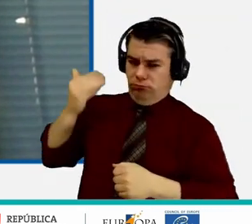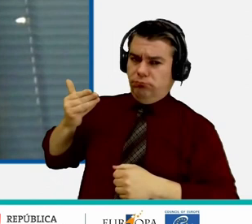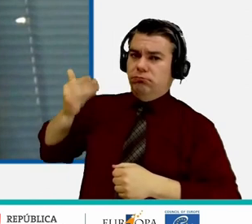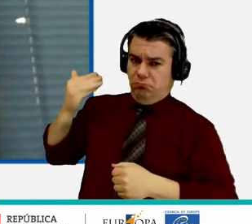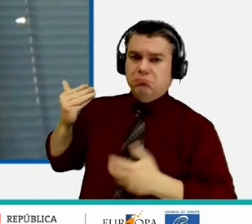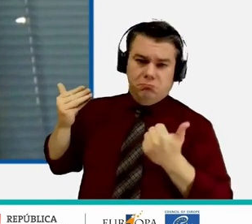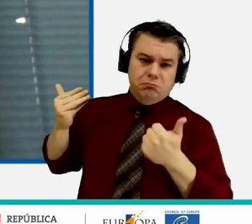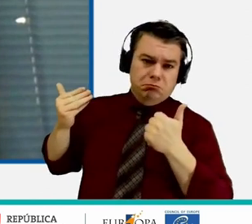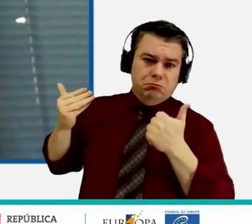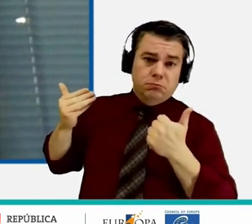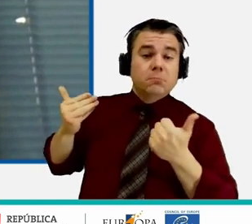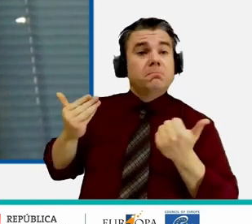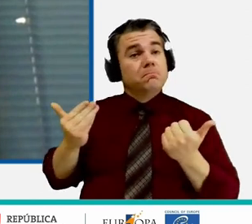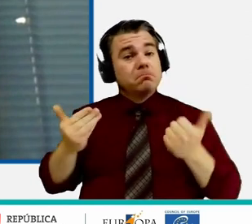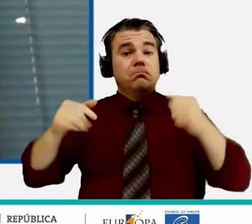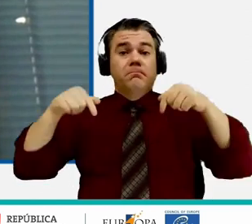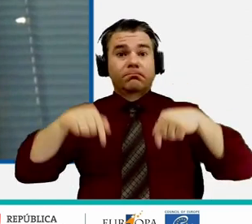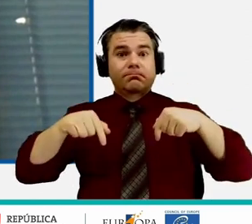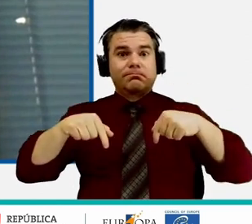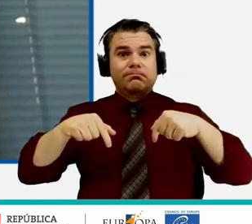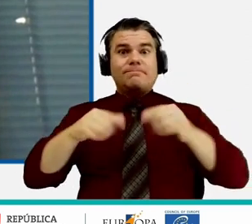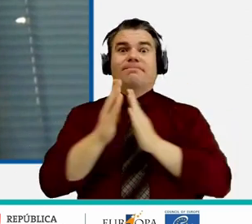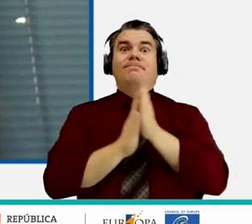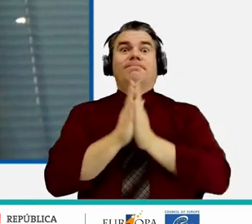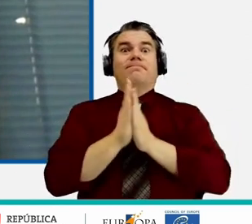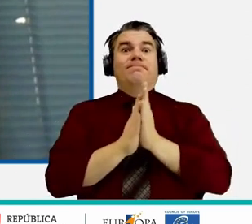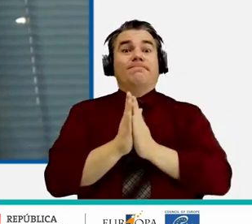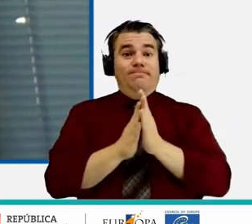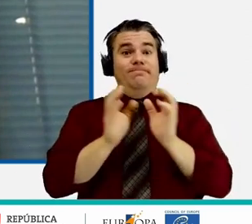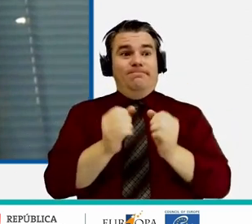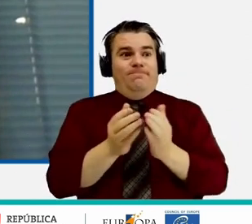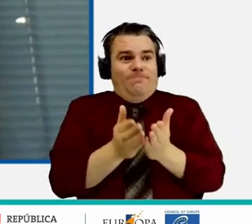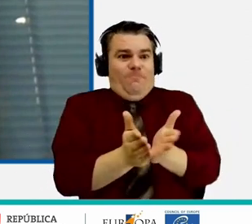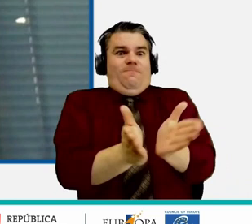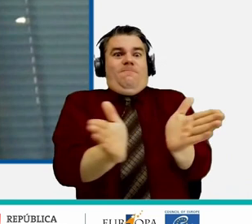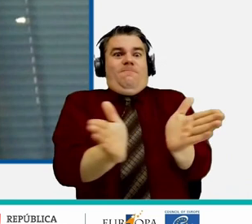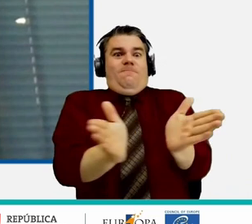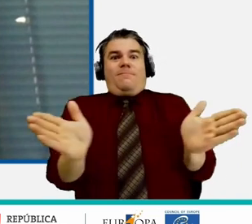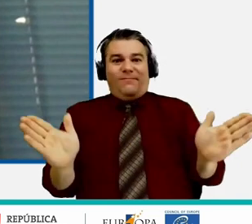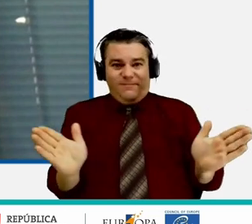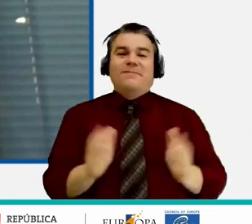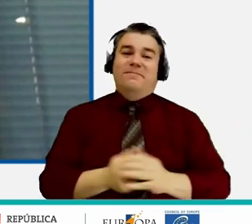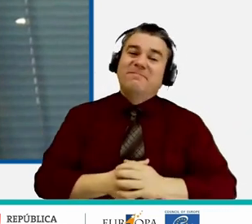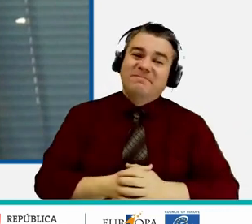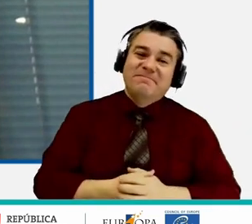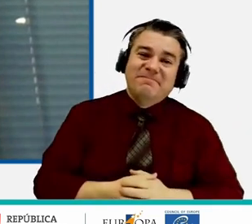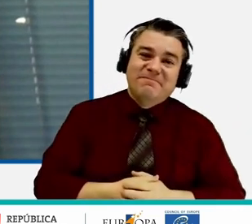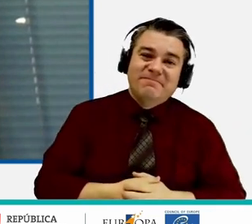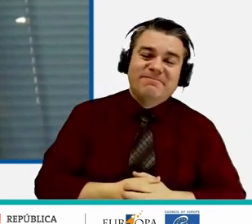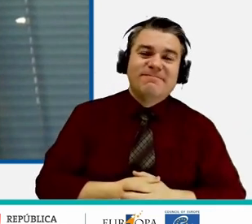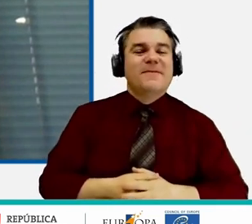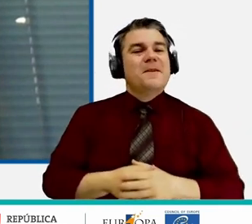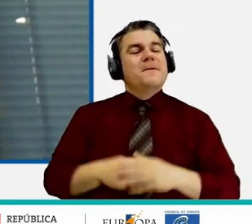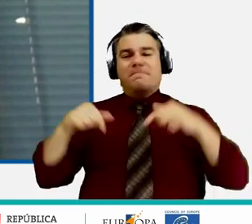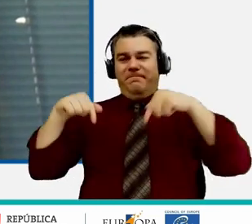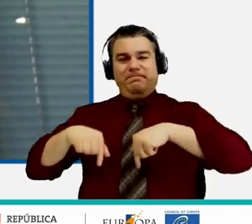now it has a great potential of being amplified through the HUBS initiatives. And on our side as well, we